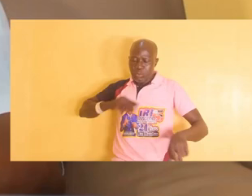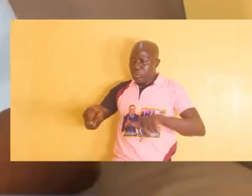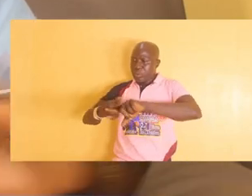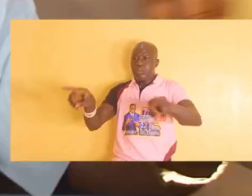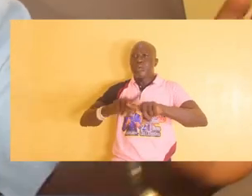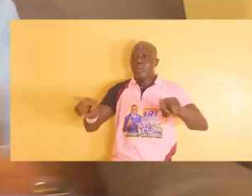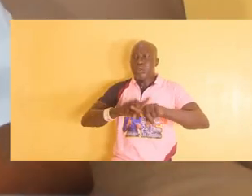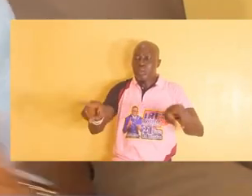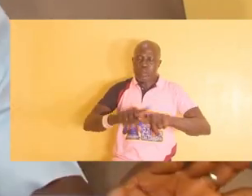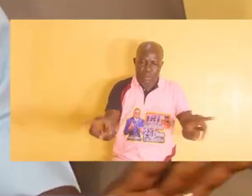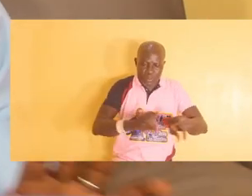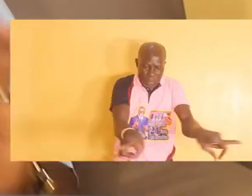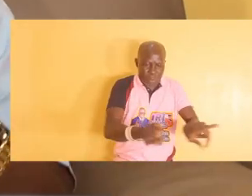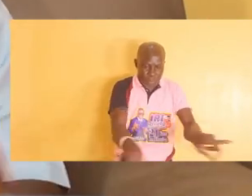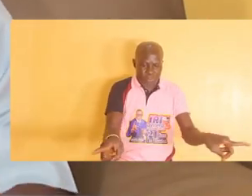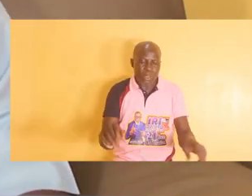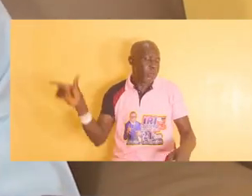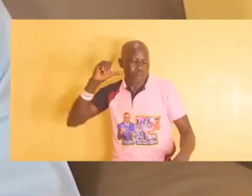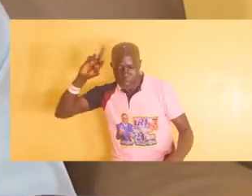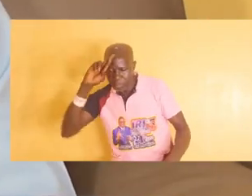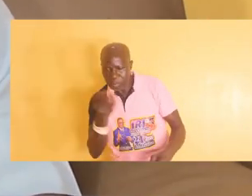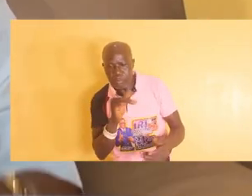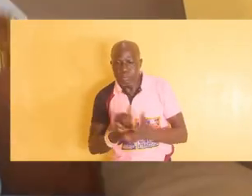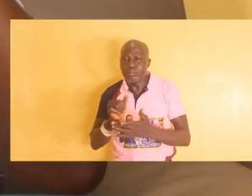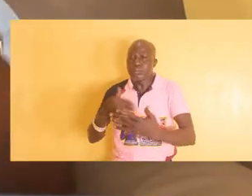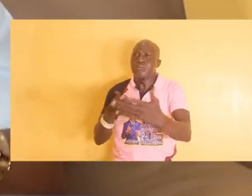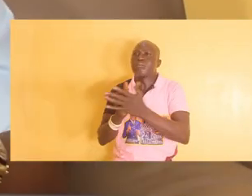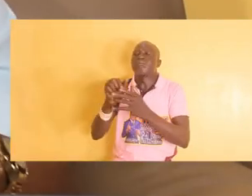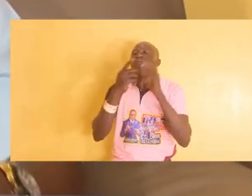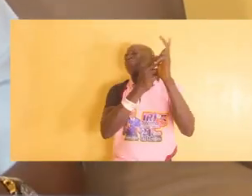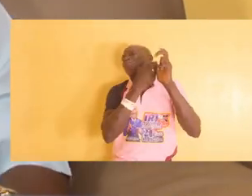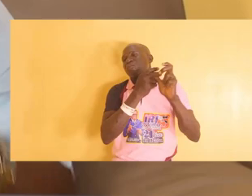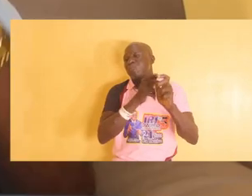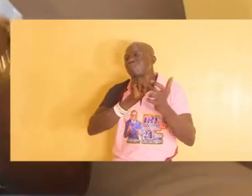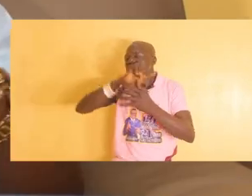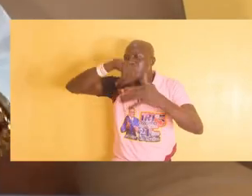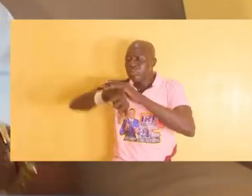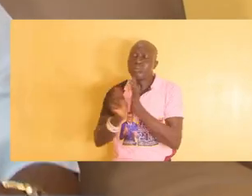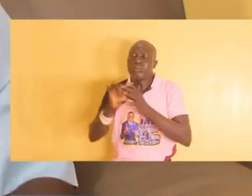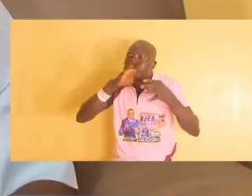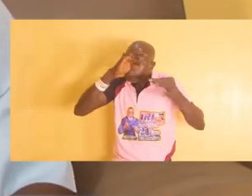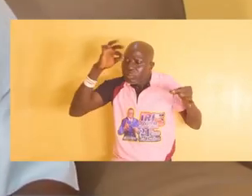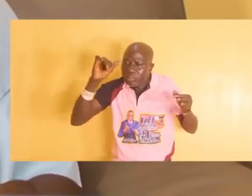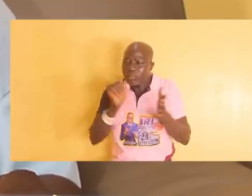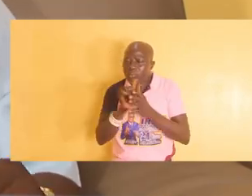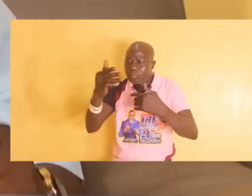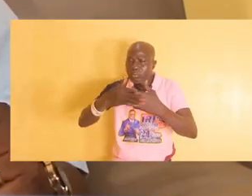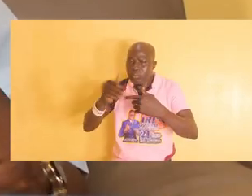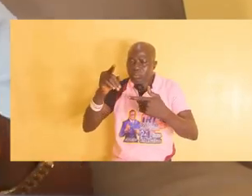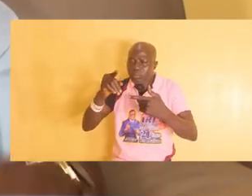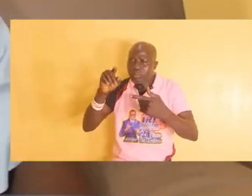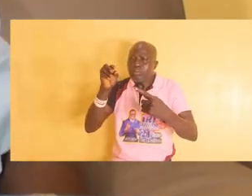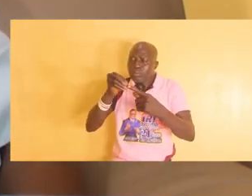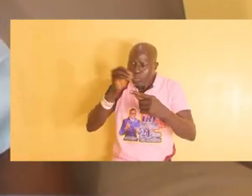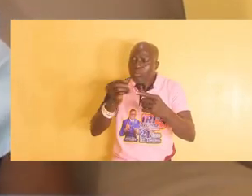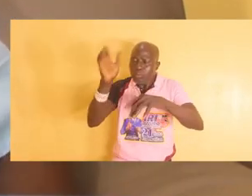is different. It's very different. Listen to me, sir. Go to the sare. Before you carry on. In spirit. Go to the be. Oh, it's time